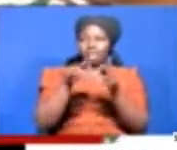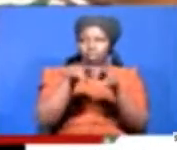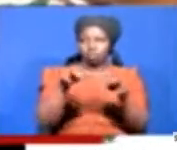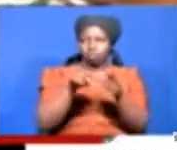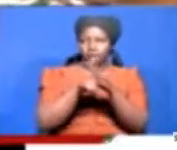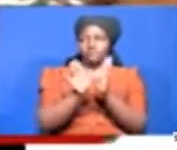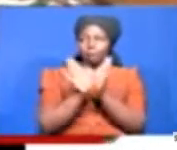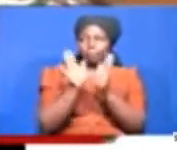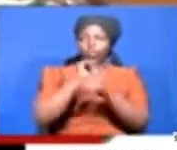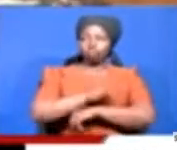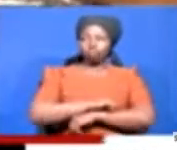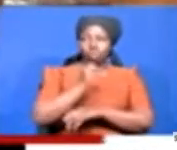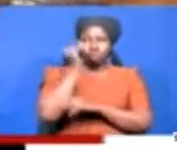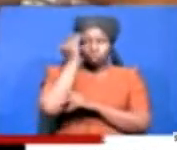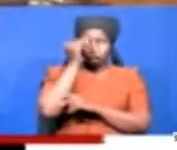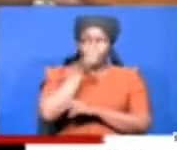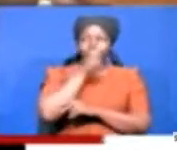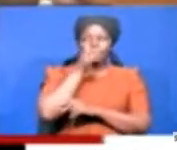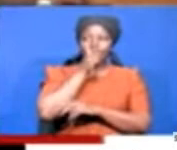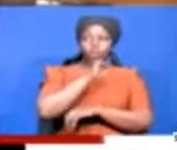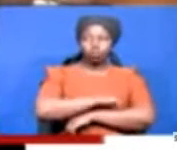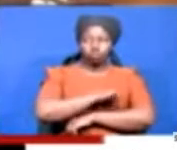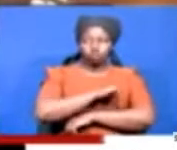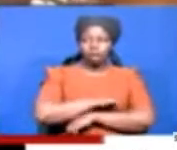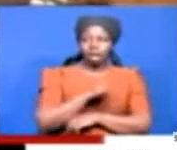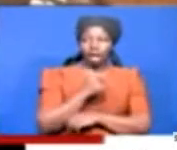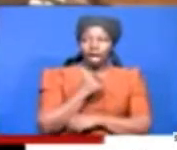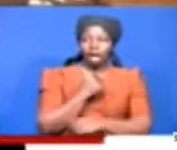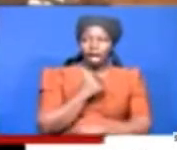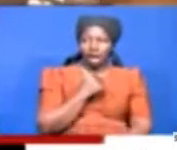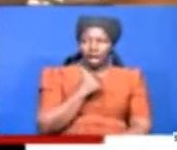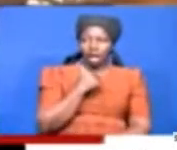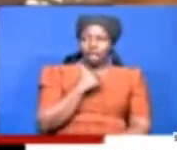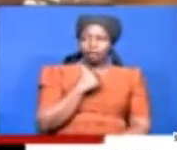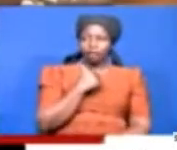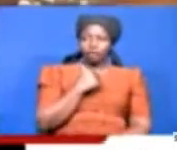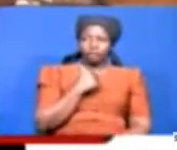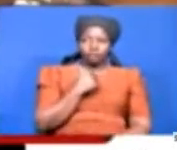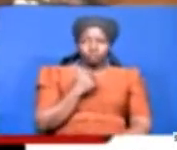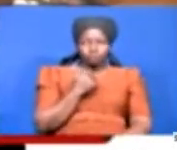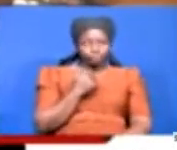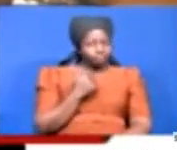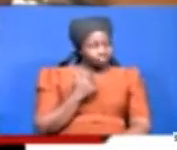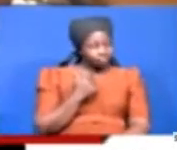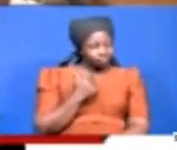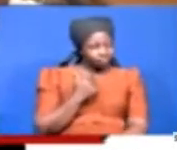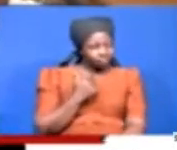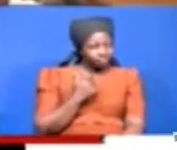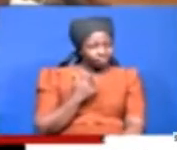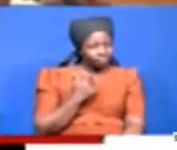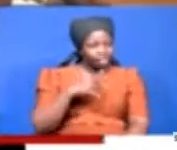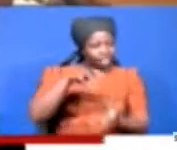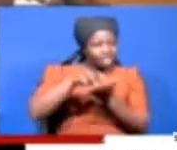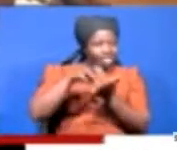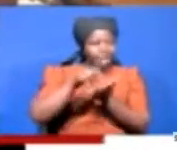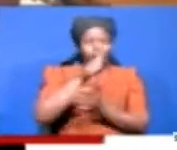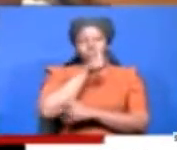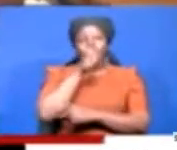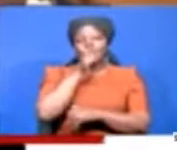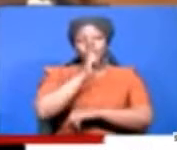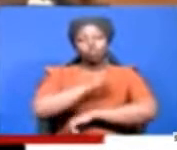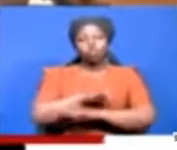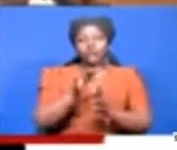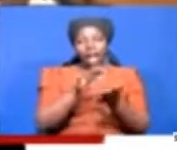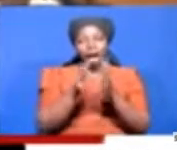private schools have given the undertaking that they will build up to about 5,000 classrooms. So what is the status? And the last